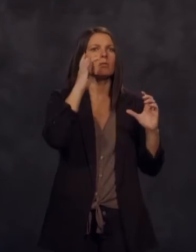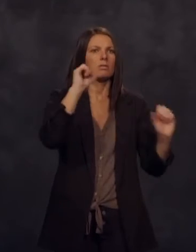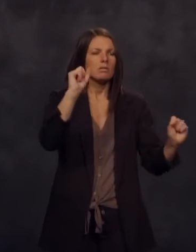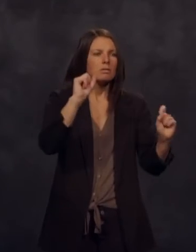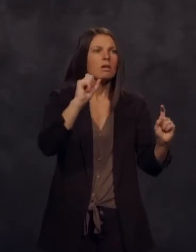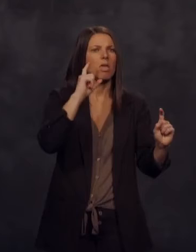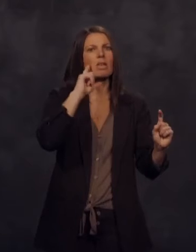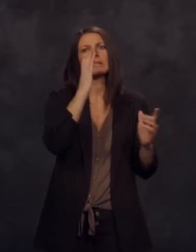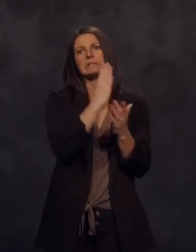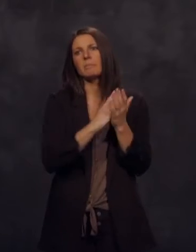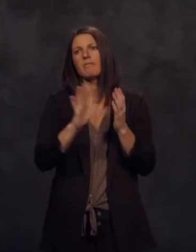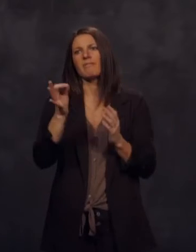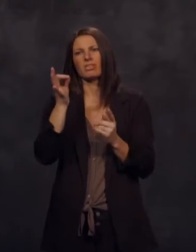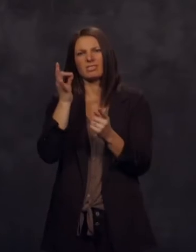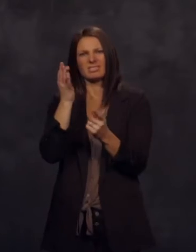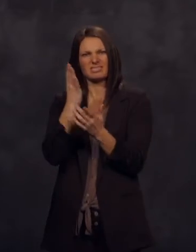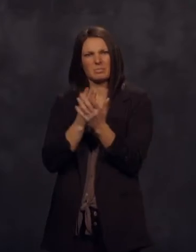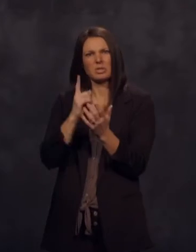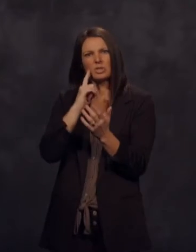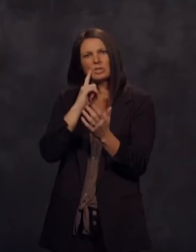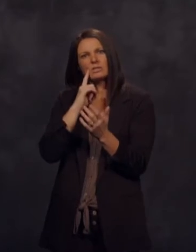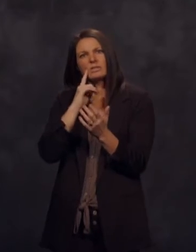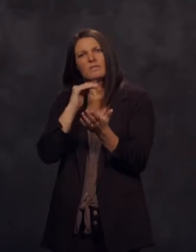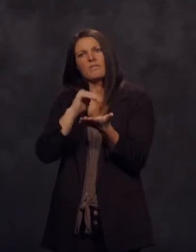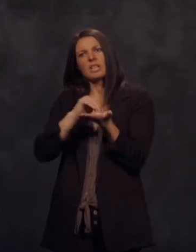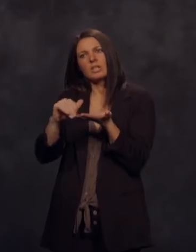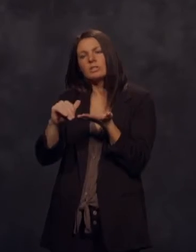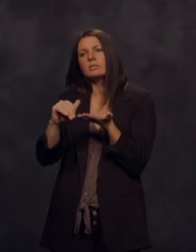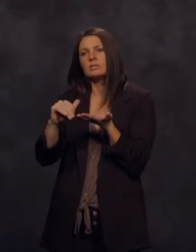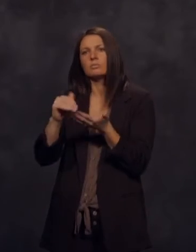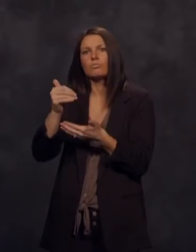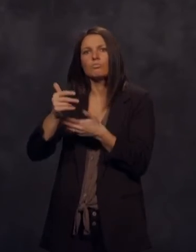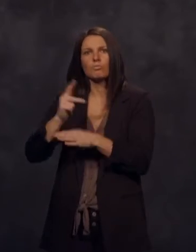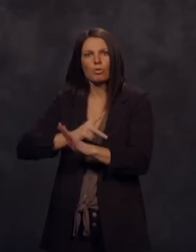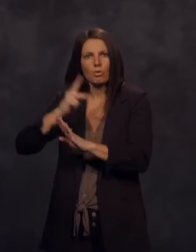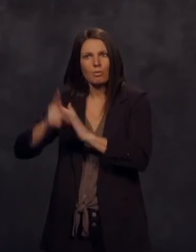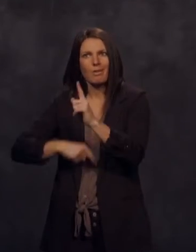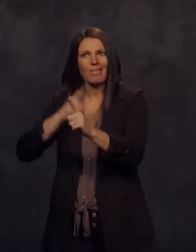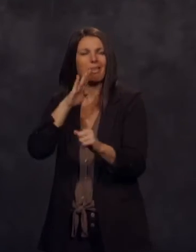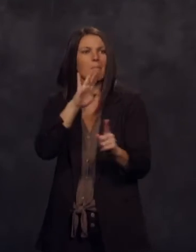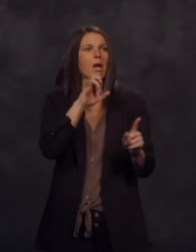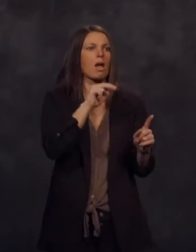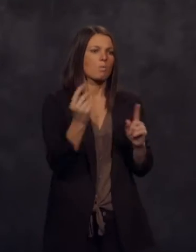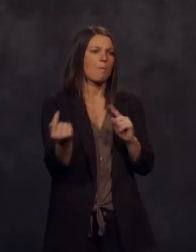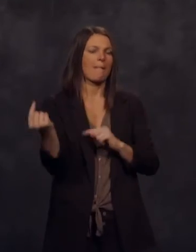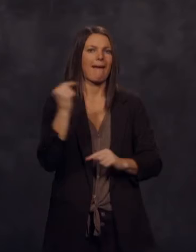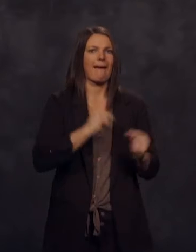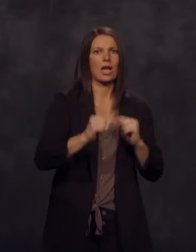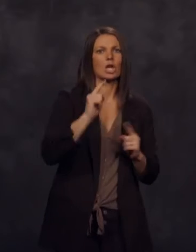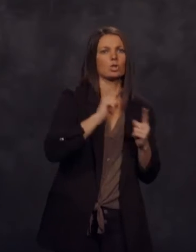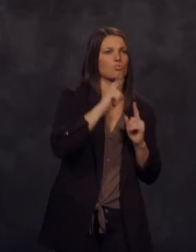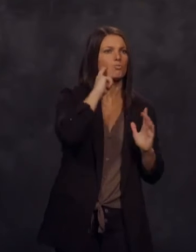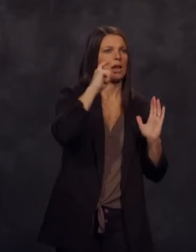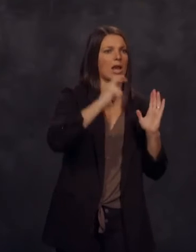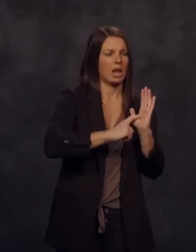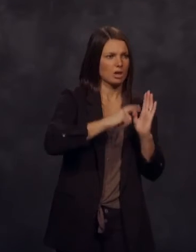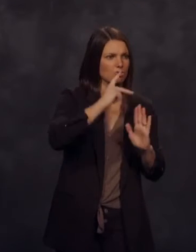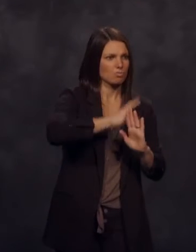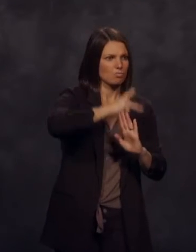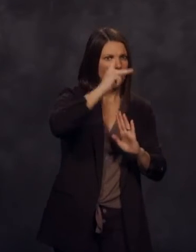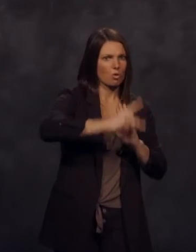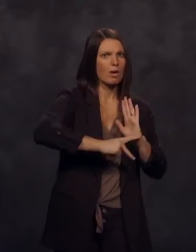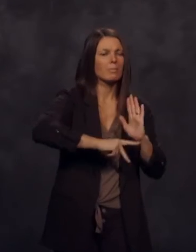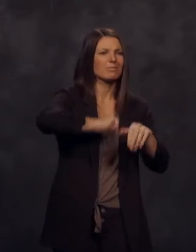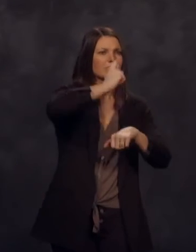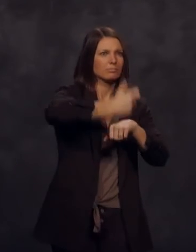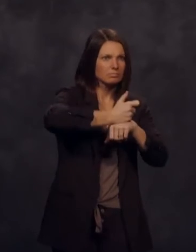forgiveness programs were actually slow walked. The Biden administration has actually gone back to recognizing these programs and